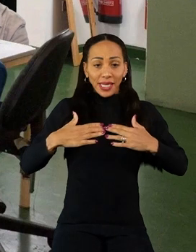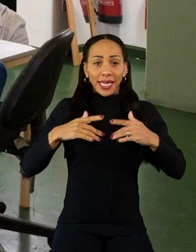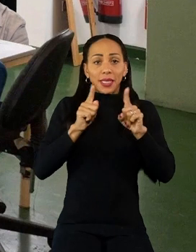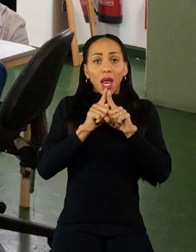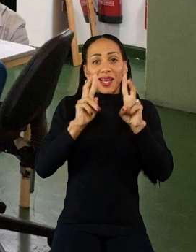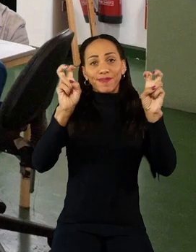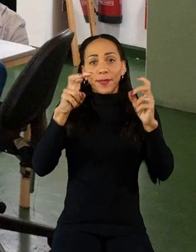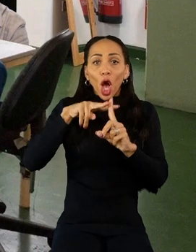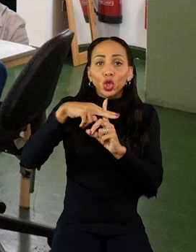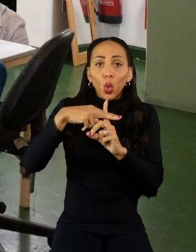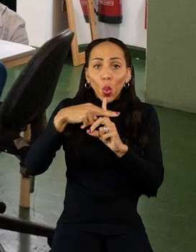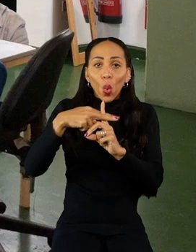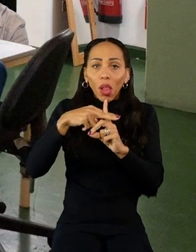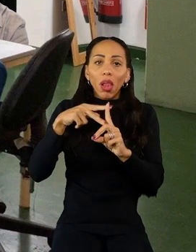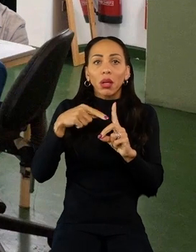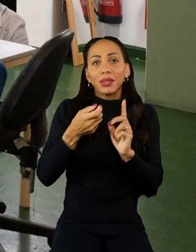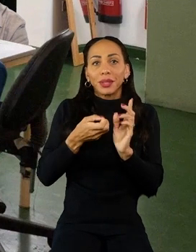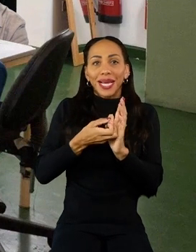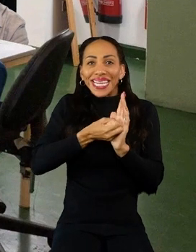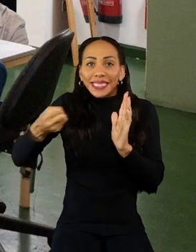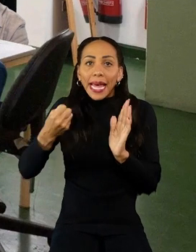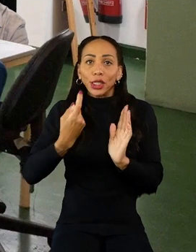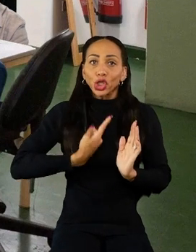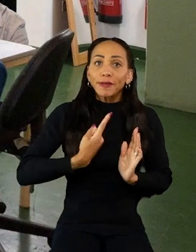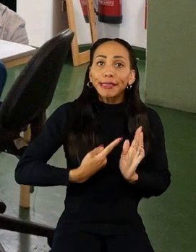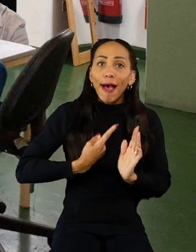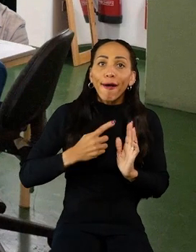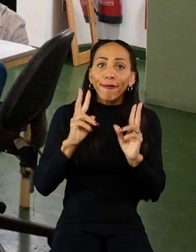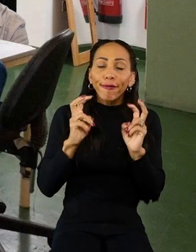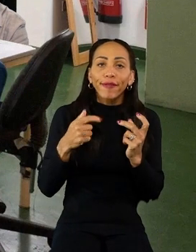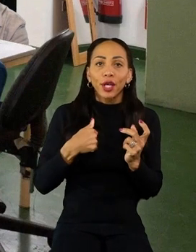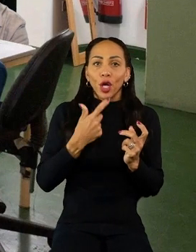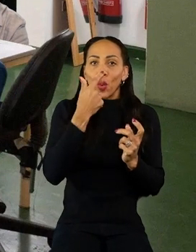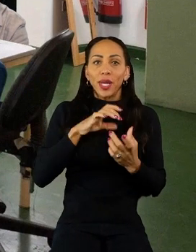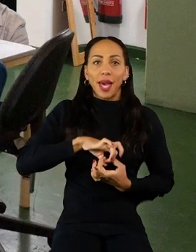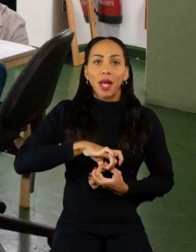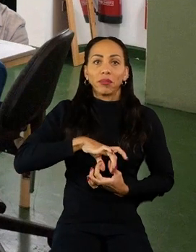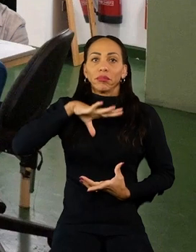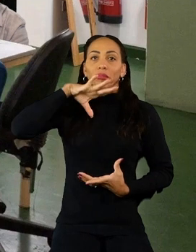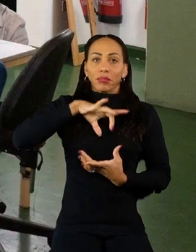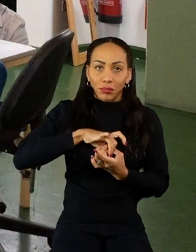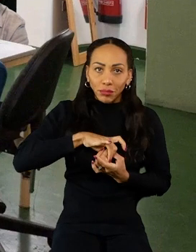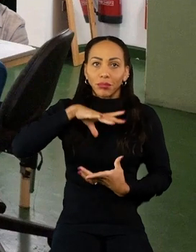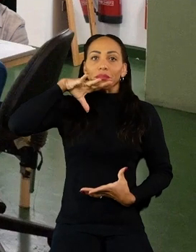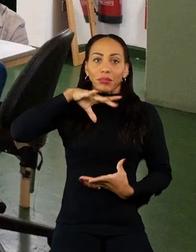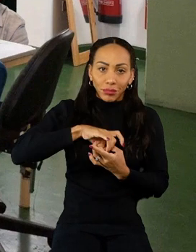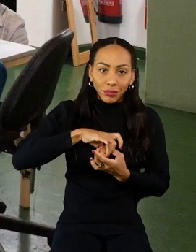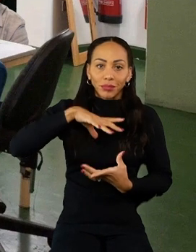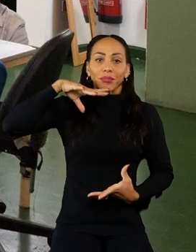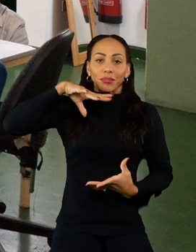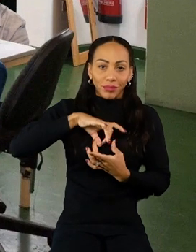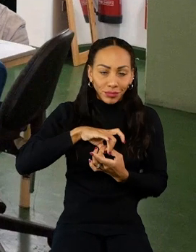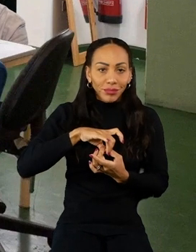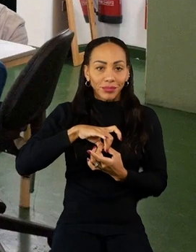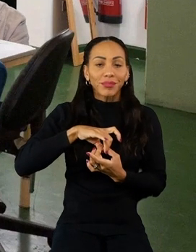extensions of our bodies. And I'm very interested in this idea about tools being extensions of the body, extensions of self, and actually